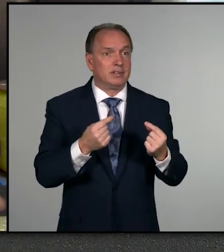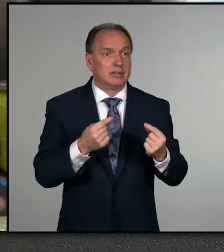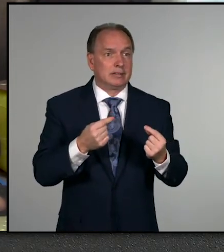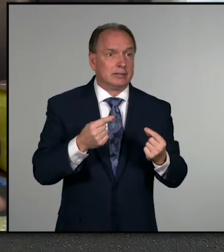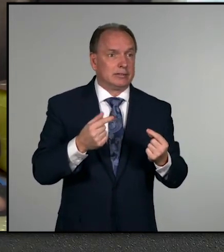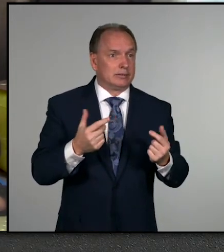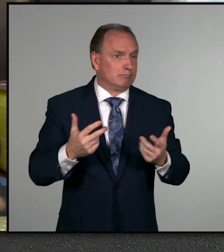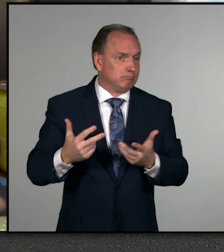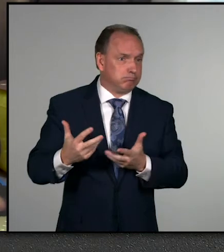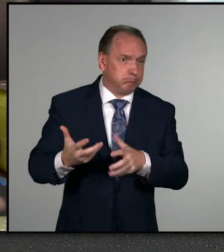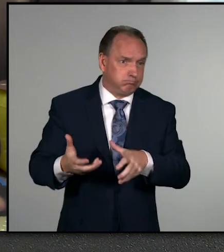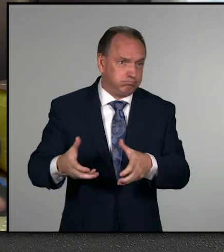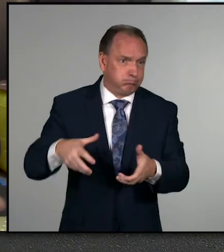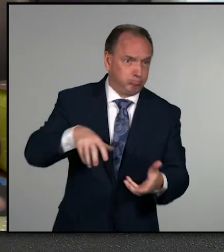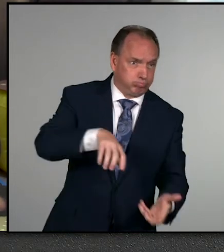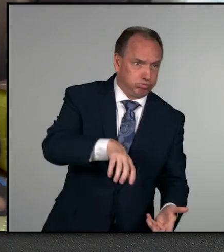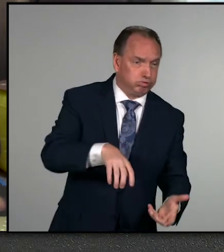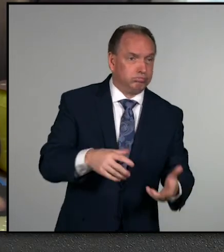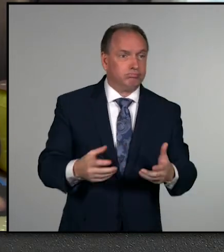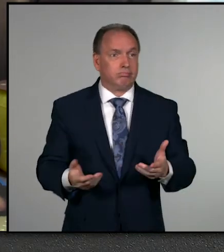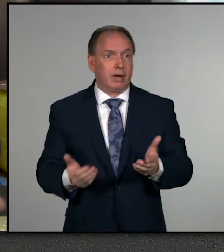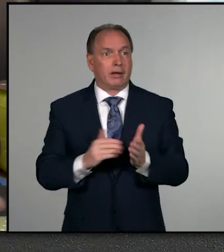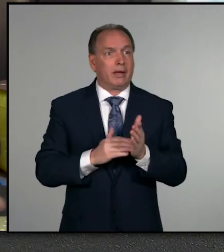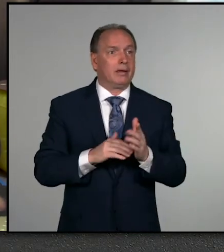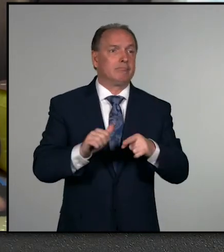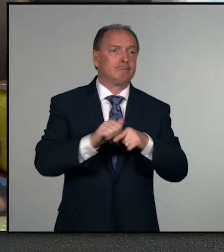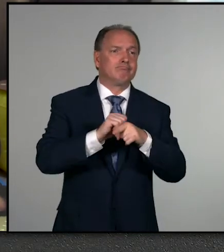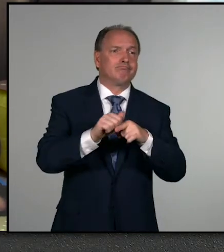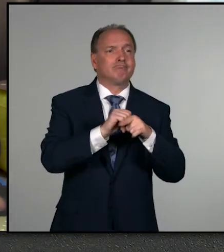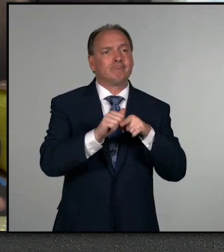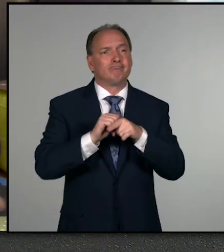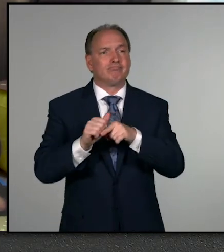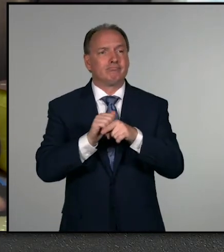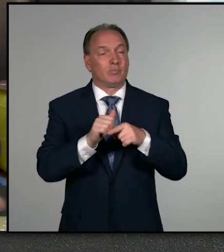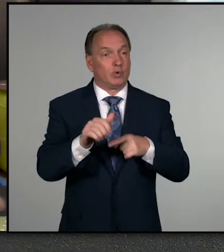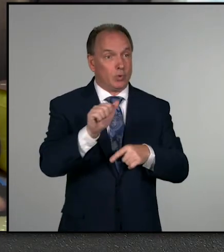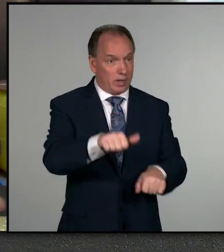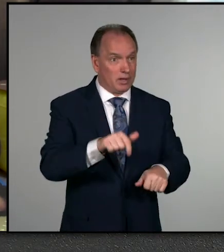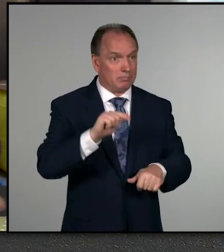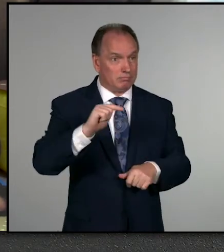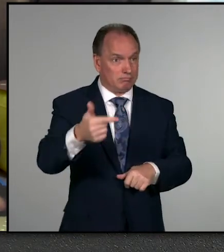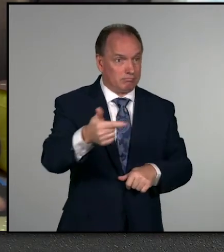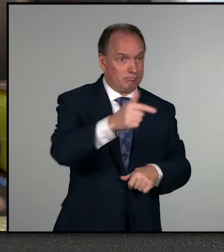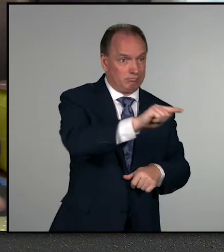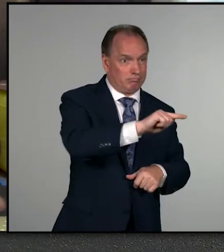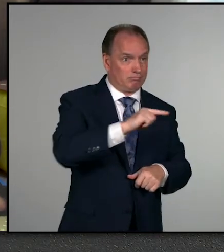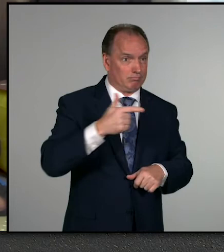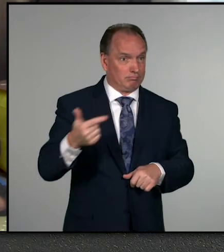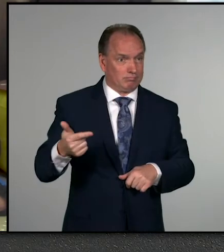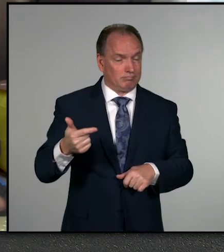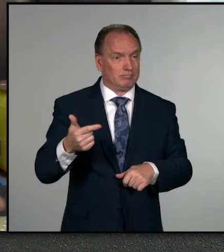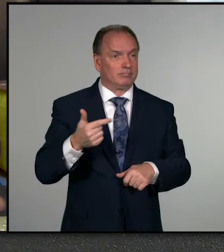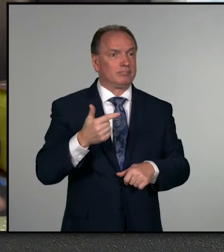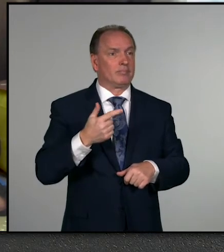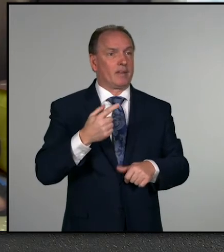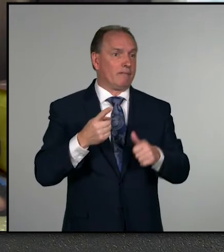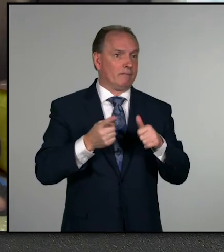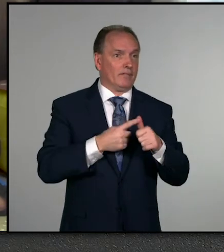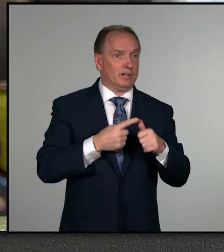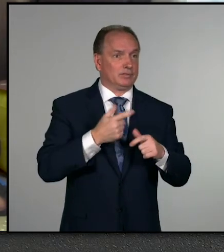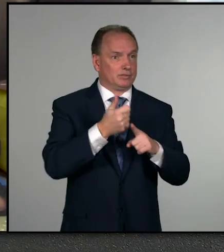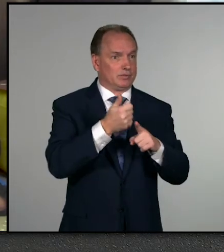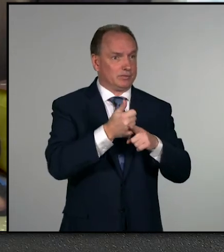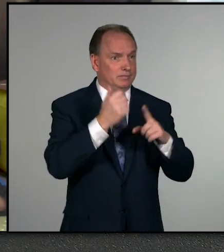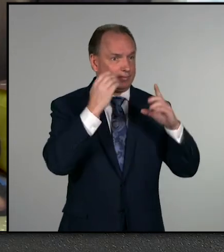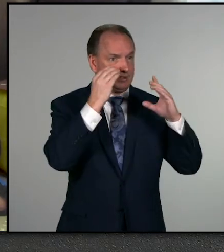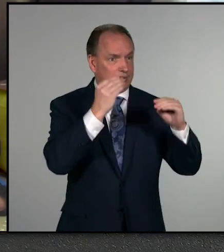take the beans out, put them back in, and you could do it again. You could take turns. You could be the teacher, and the next time you